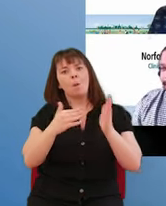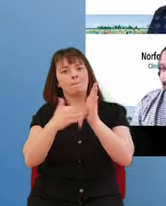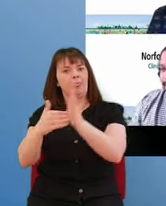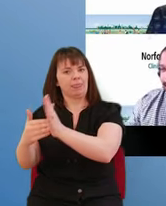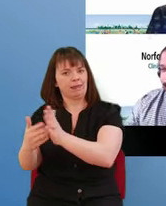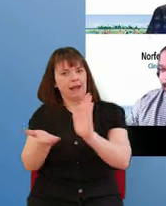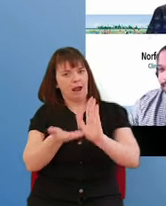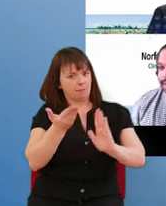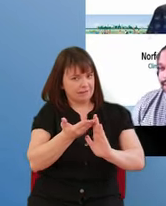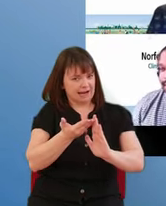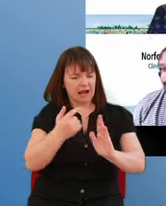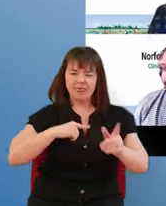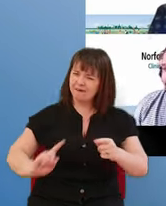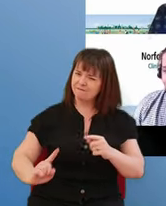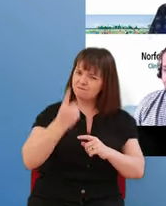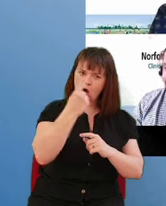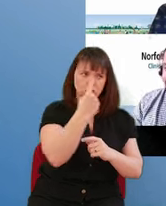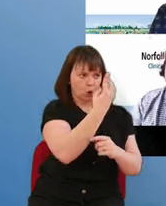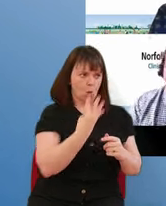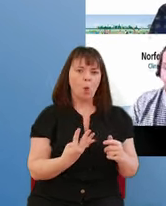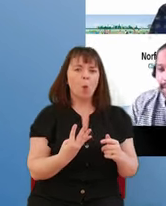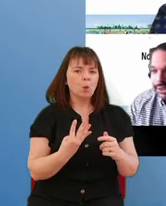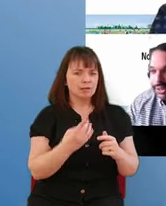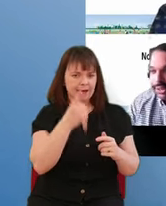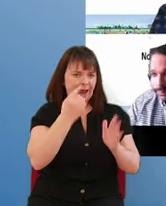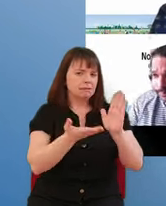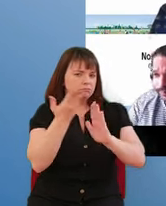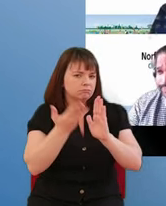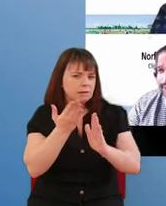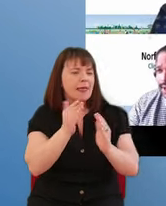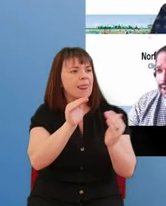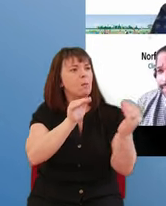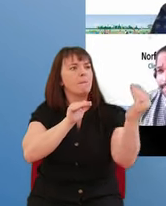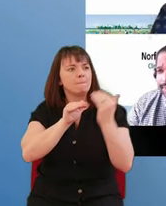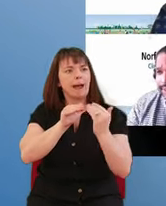making our improvements as we go. Lastly, comms and engagement.